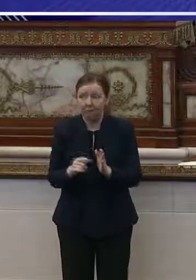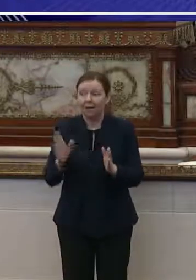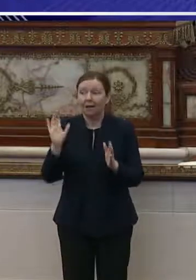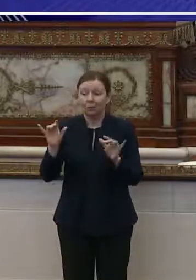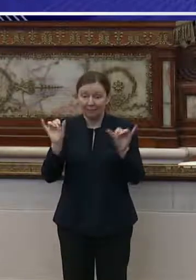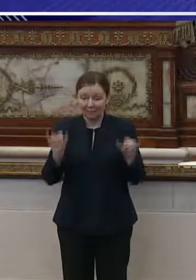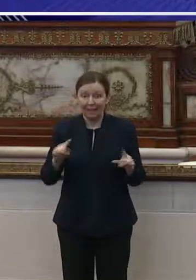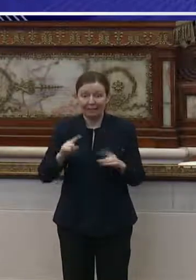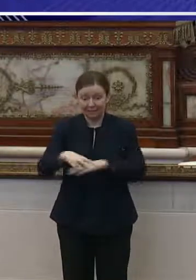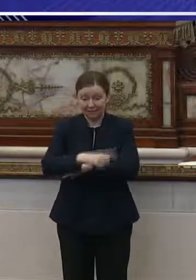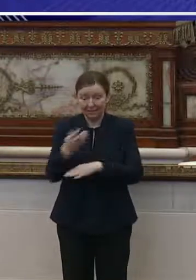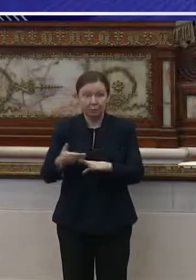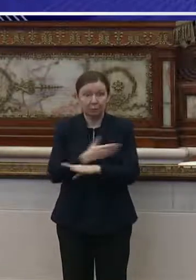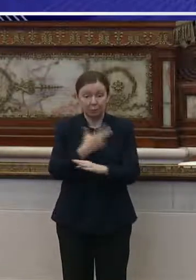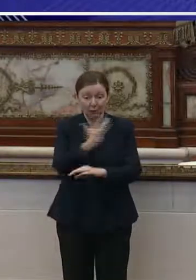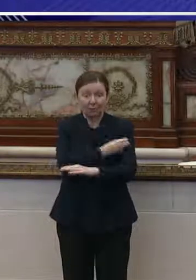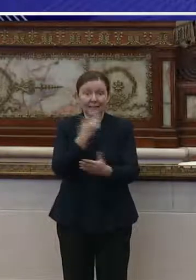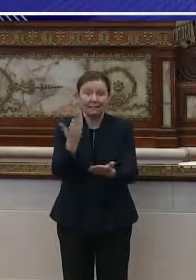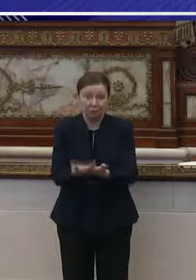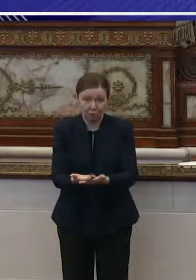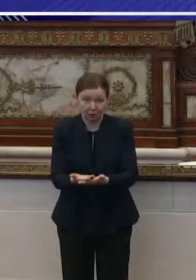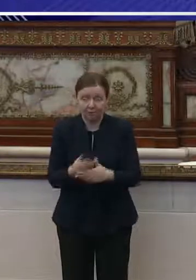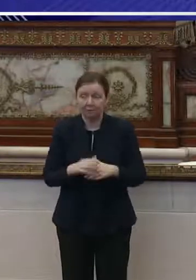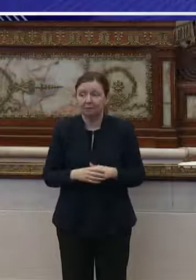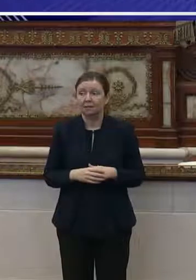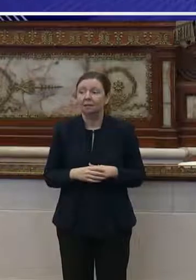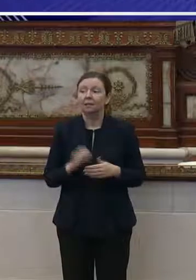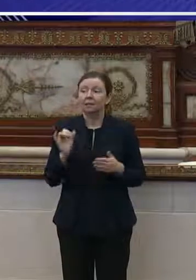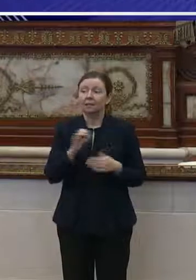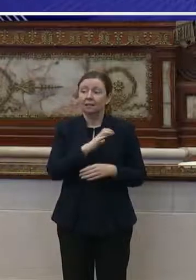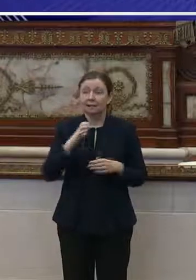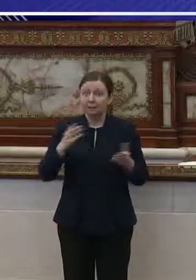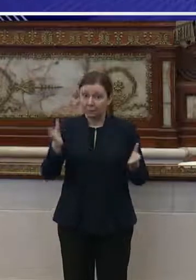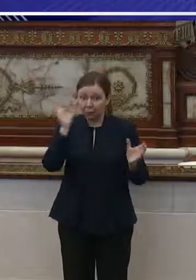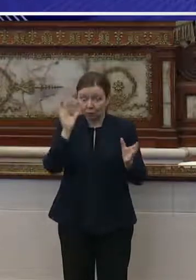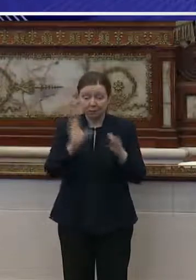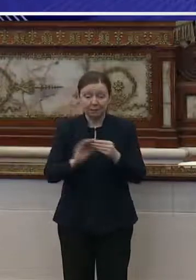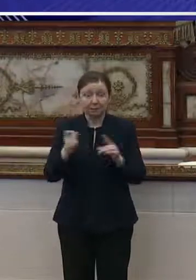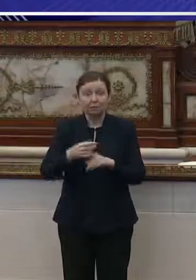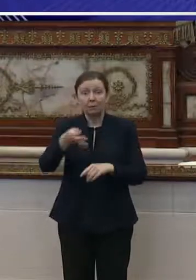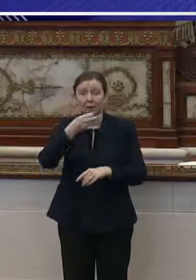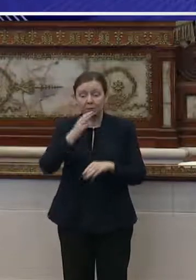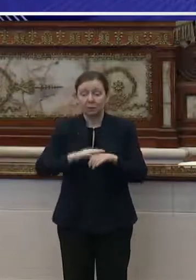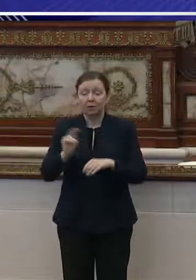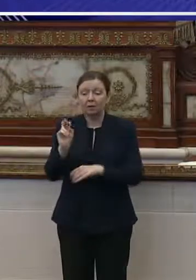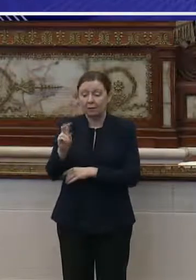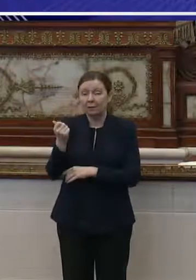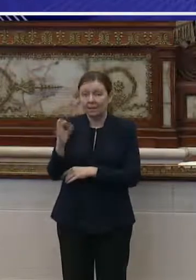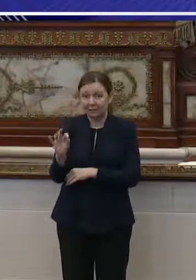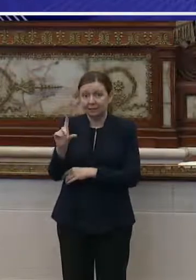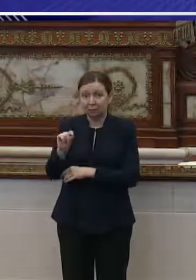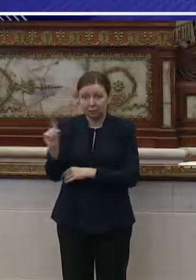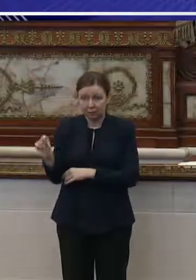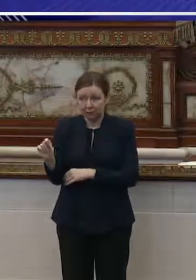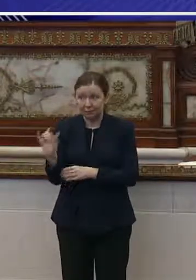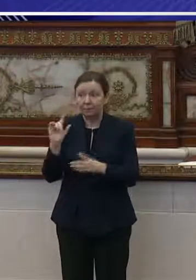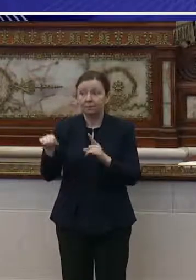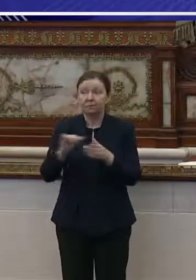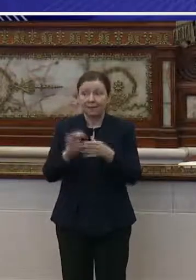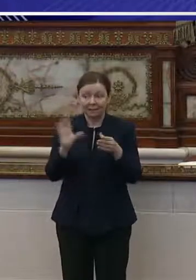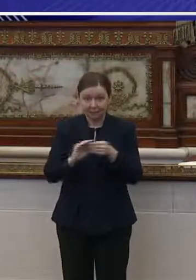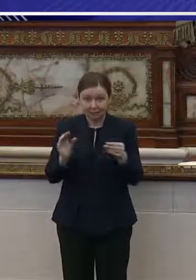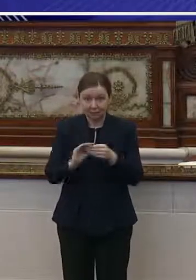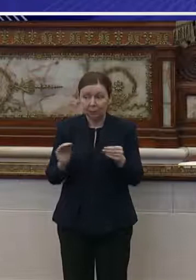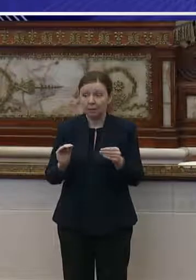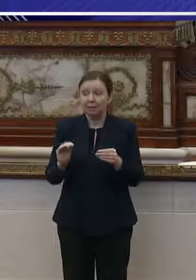until days before the vaccines arrived. This committee heard testimony from experts on November 19, 2020. And in that testimony,